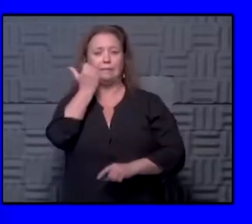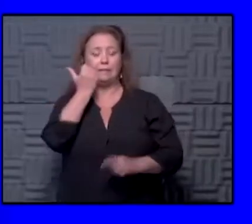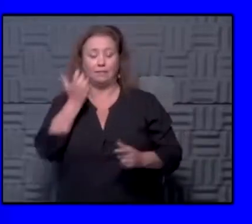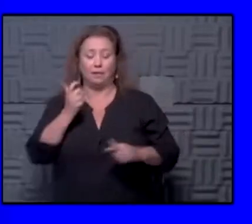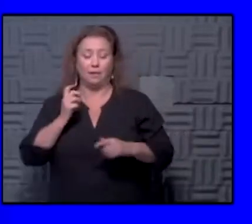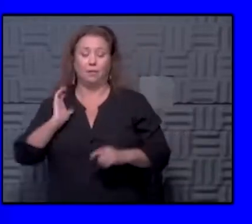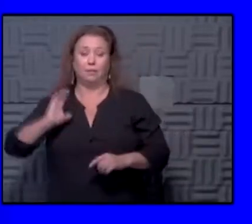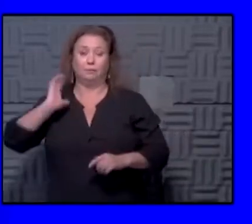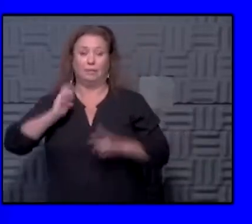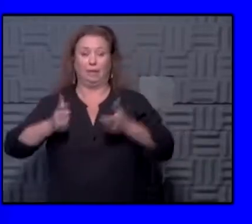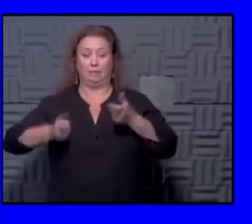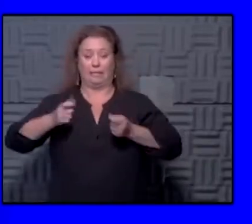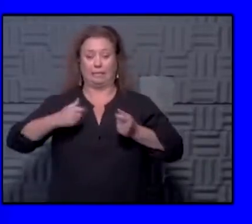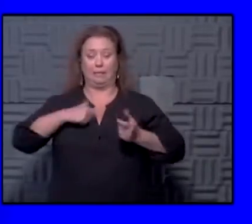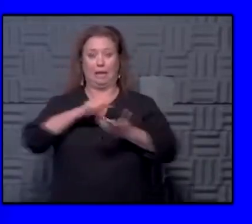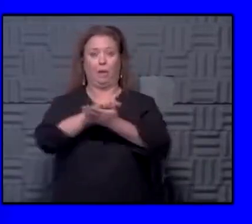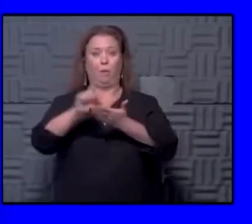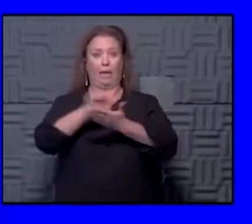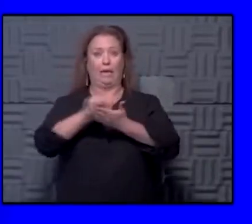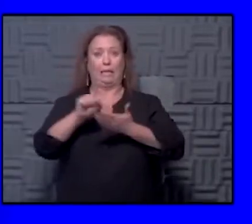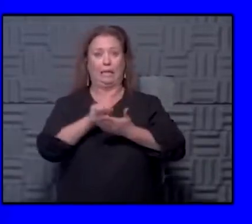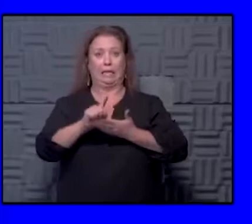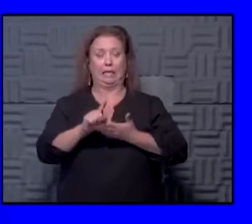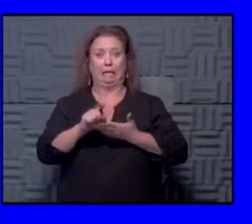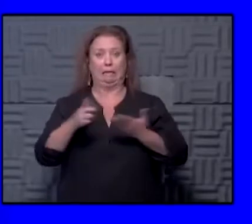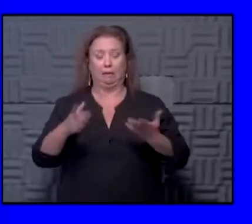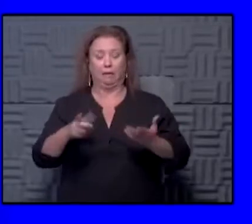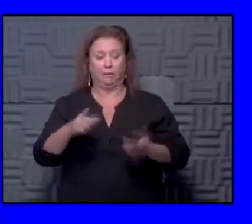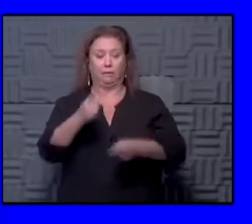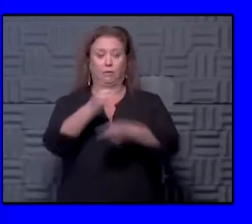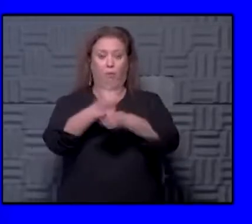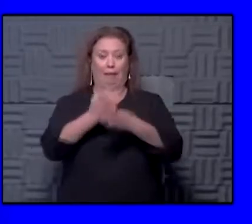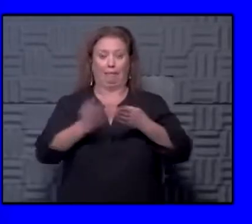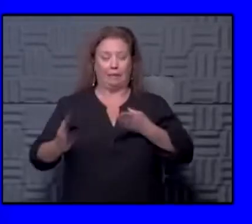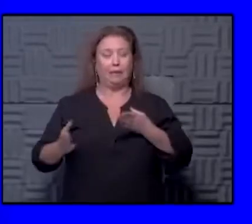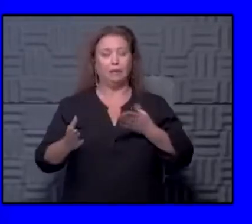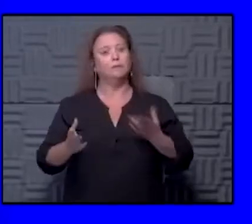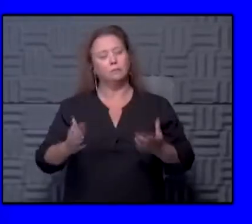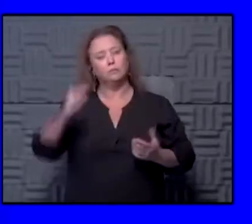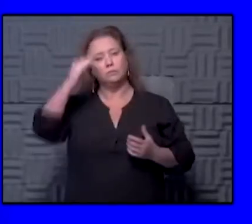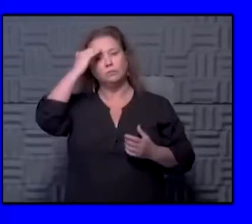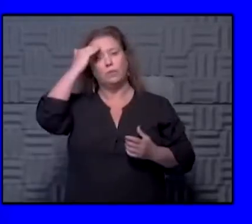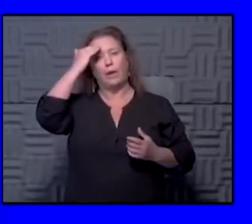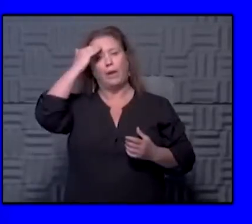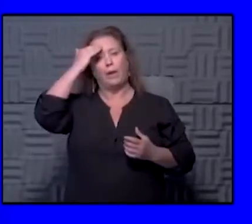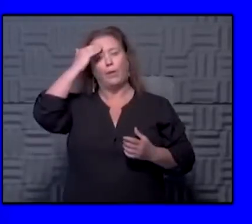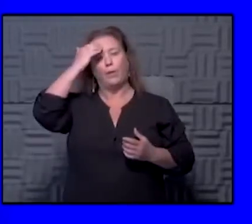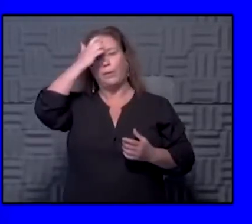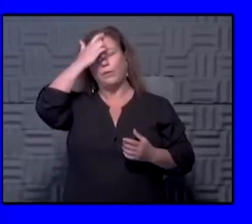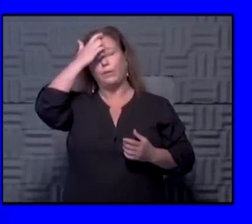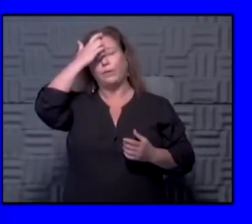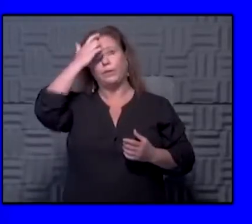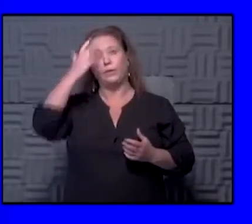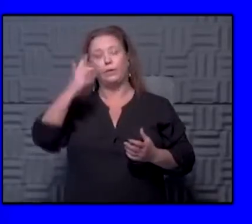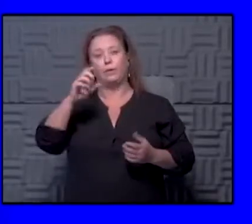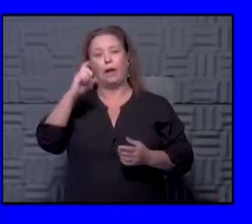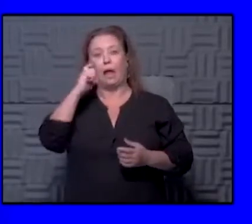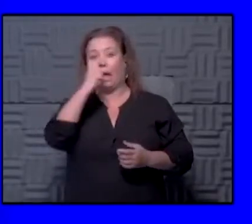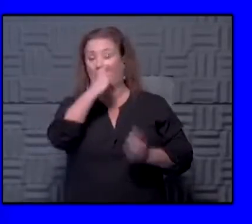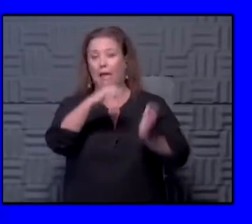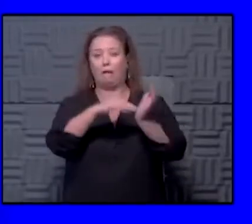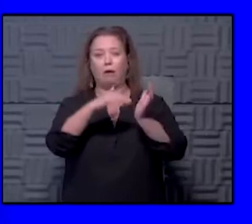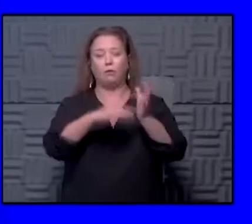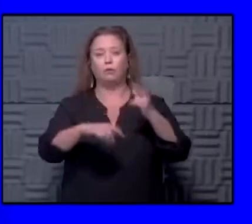know, early on was texting me weekly about, is this the right thing to do? Is this the right thing to do? So we know that, you know, eye doctors